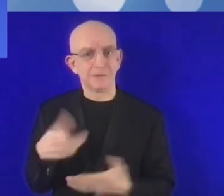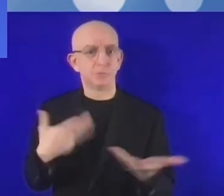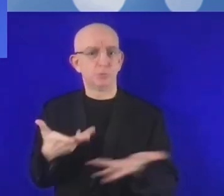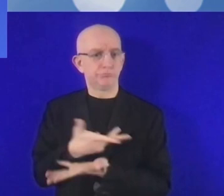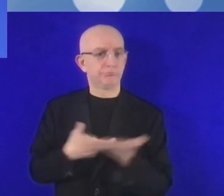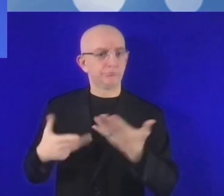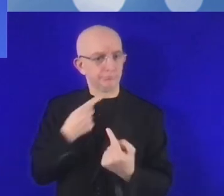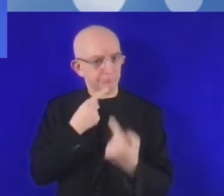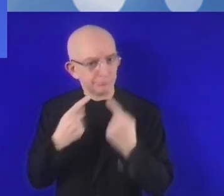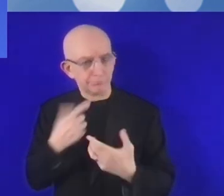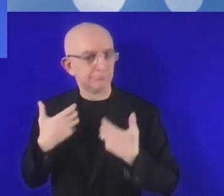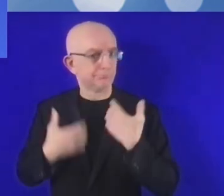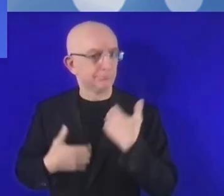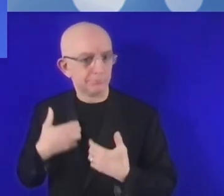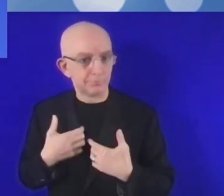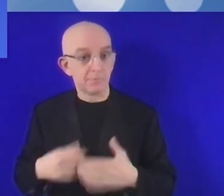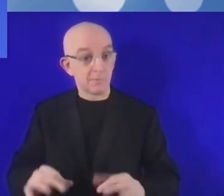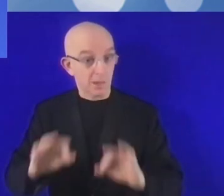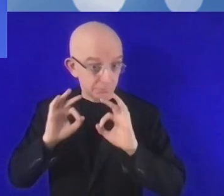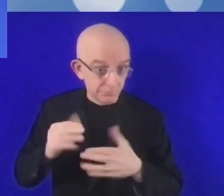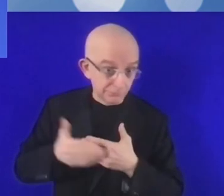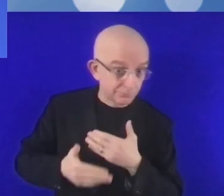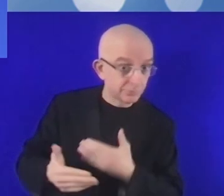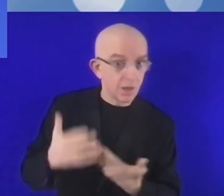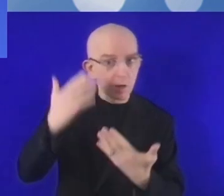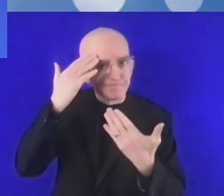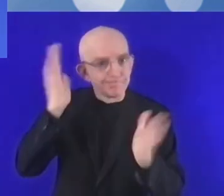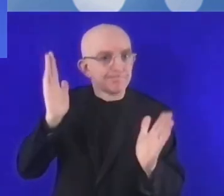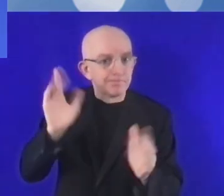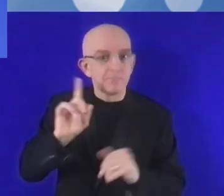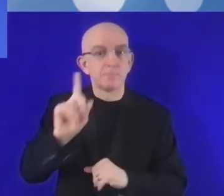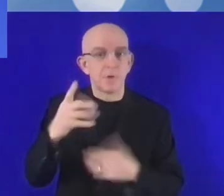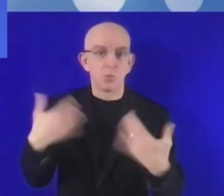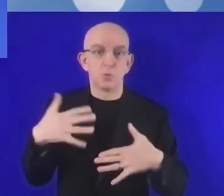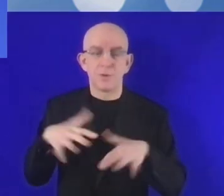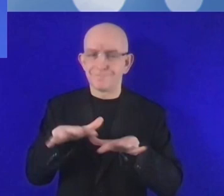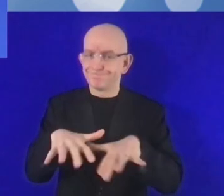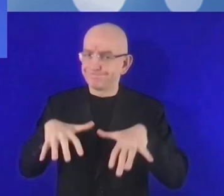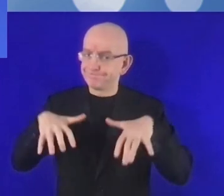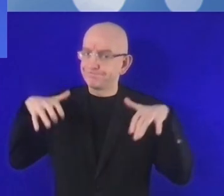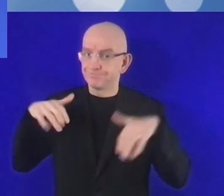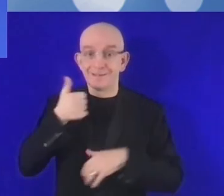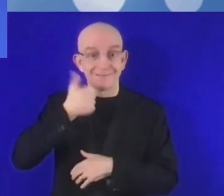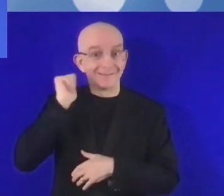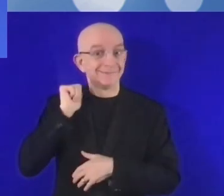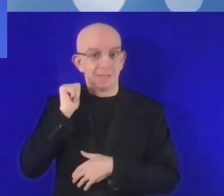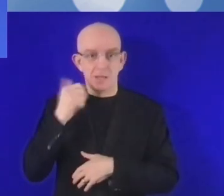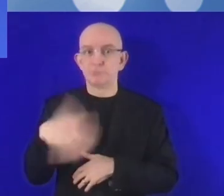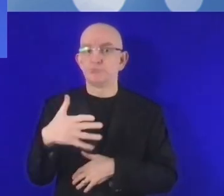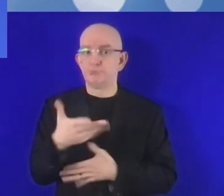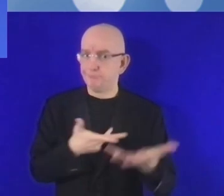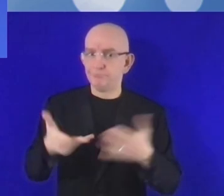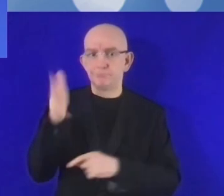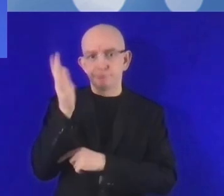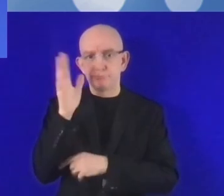yesterday, and a lot of interesting talks were held during the Youth Summit. So this is what happened yesterday, and